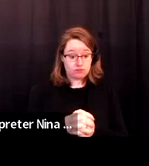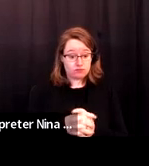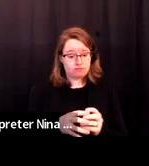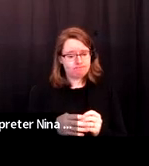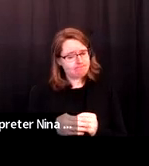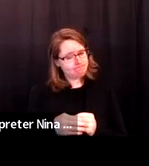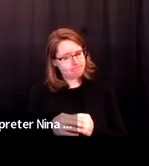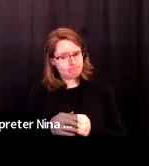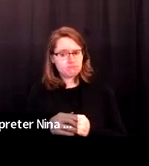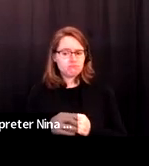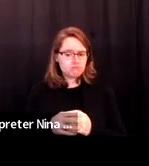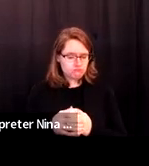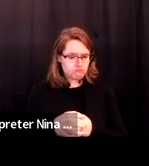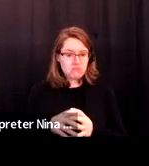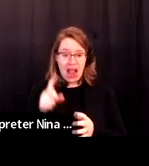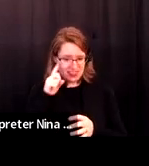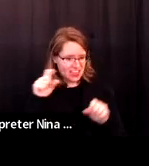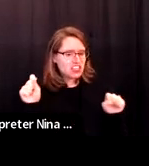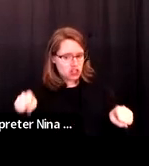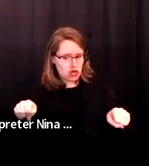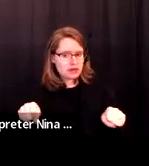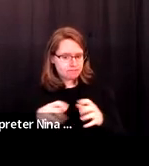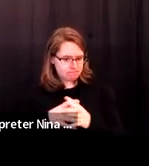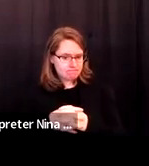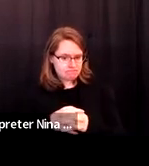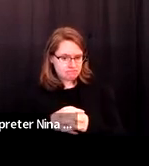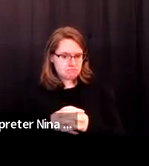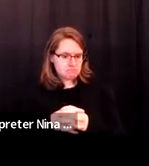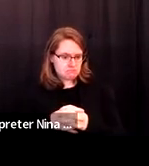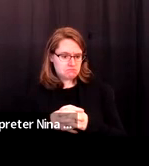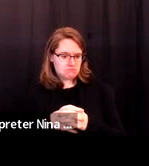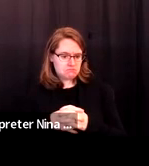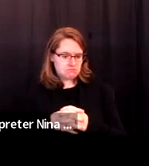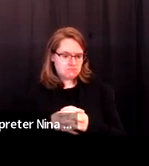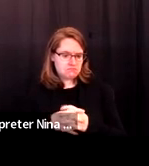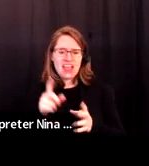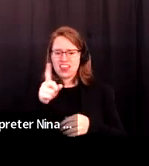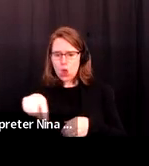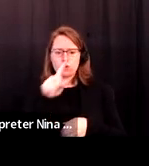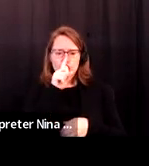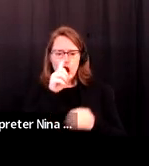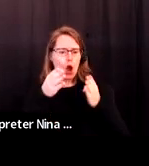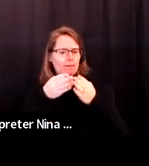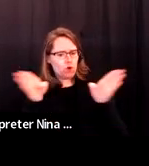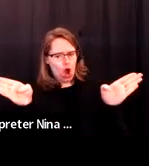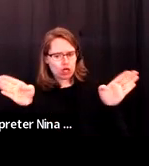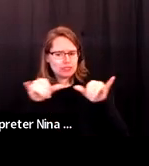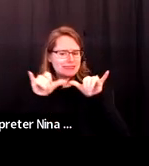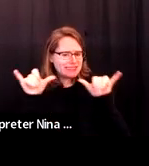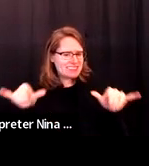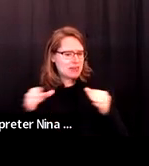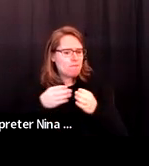It certainly could, yes. Right. And those, again, are some broader kind of system-wide ideas up